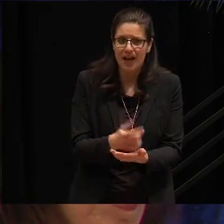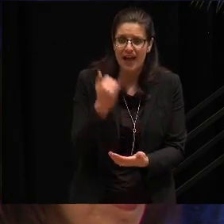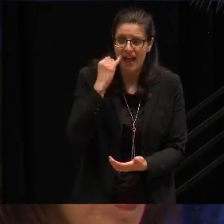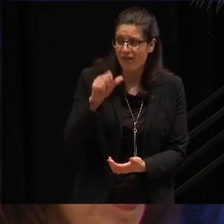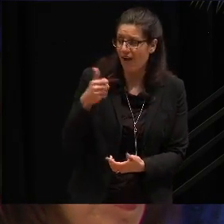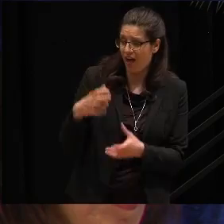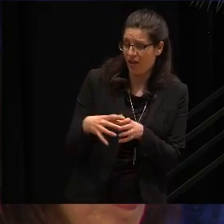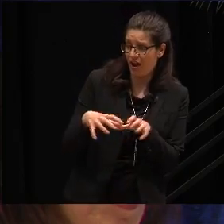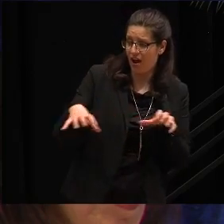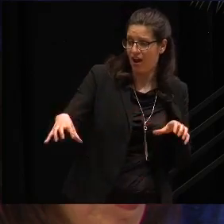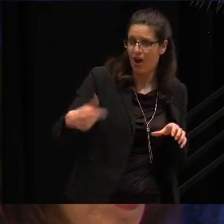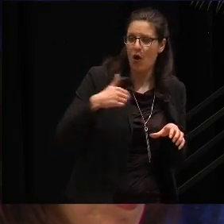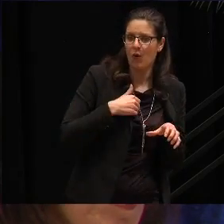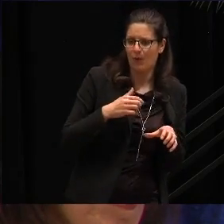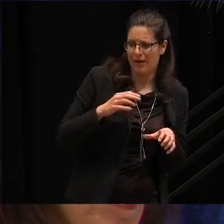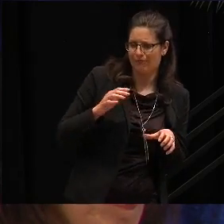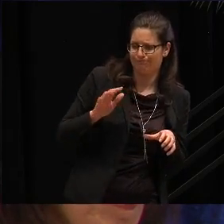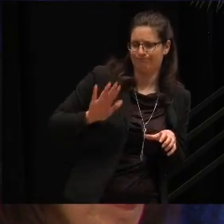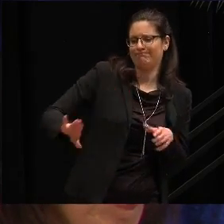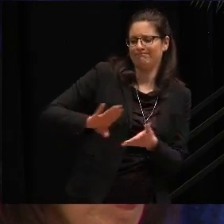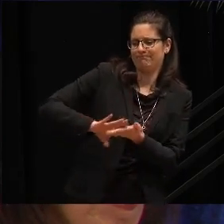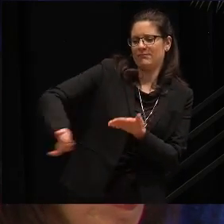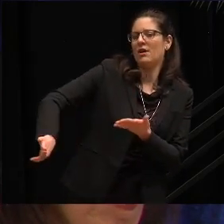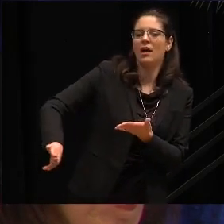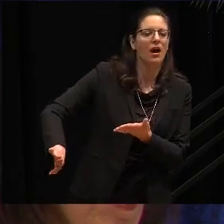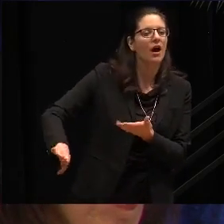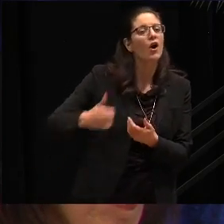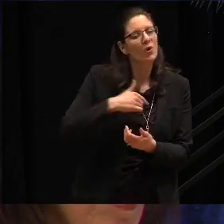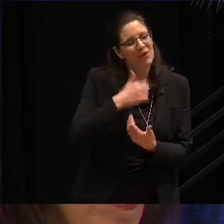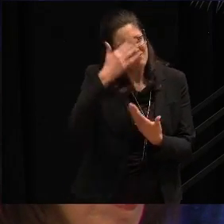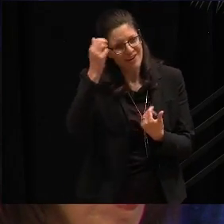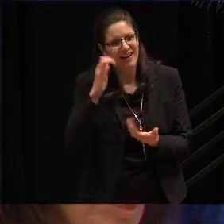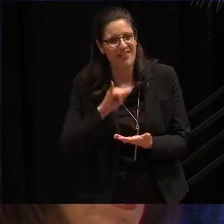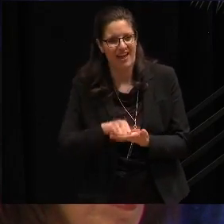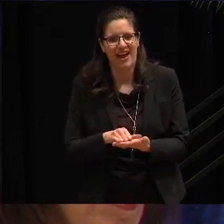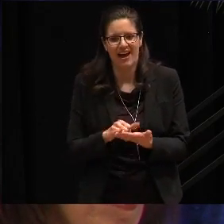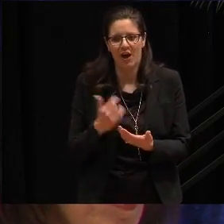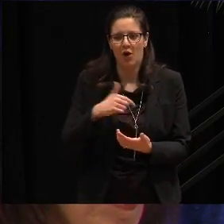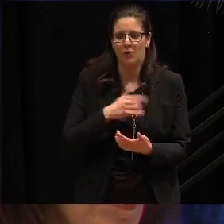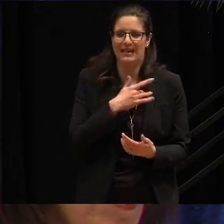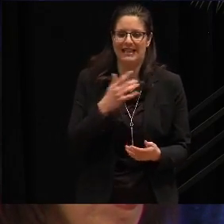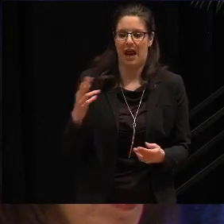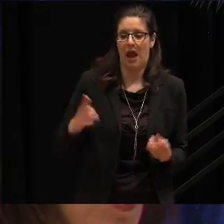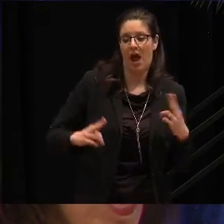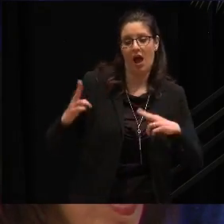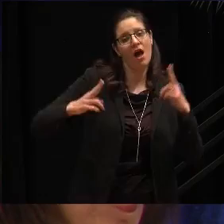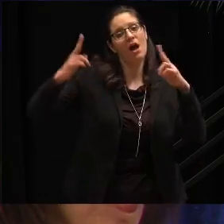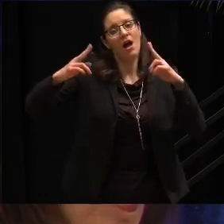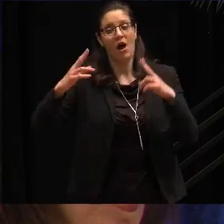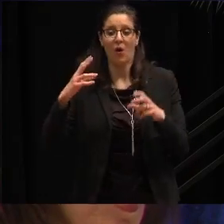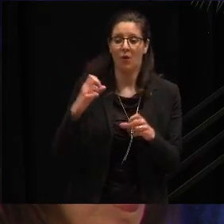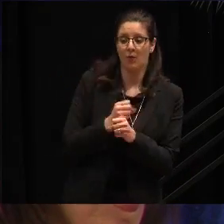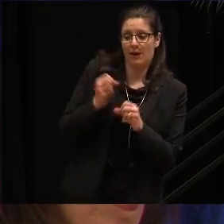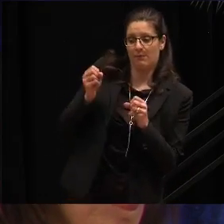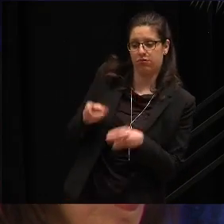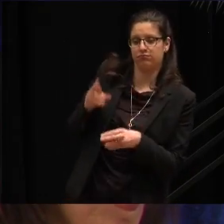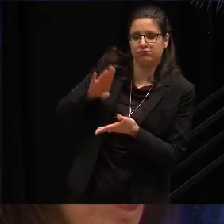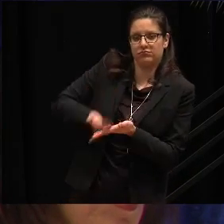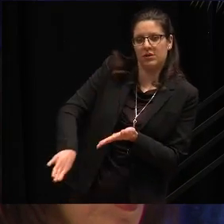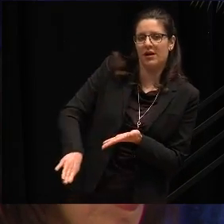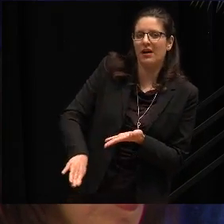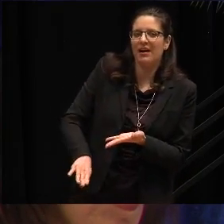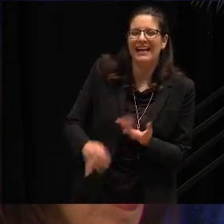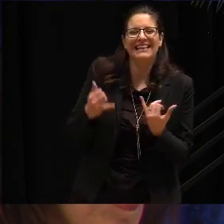side. The problem is we've forgotten that, and we're in an era where competition is all that matters, winning is all that matters, and as a result, we